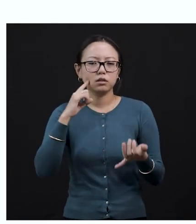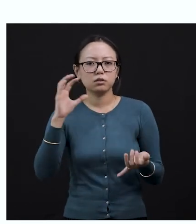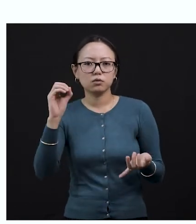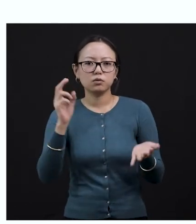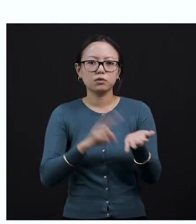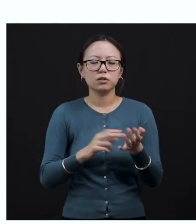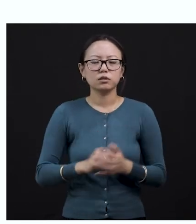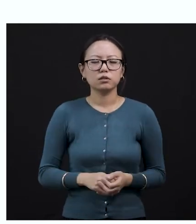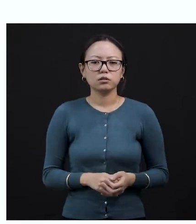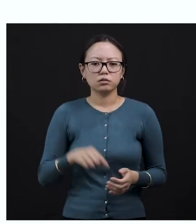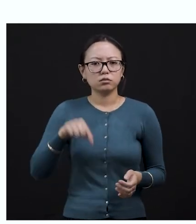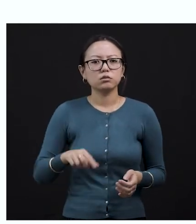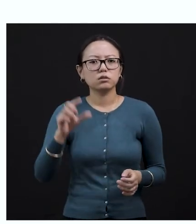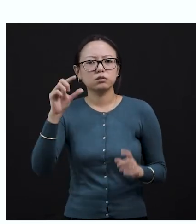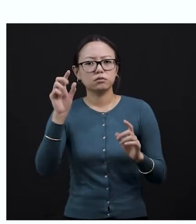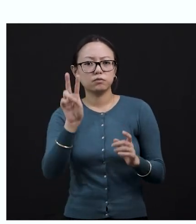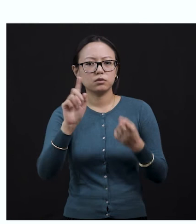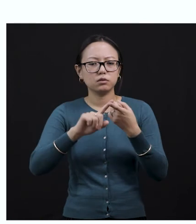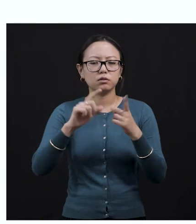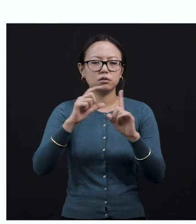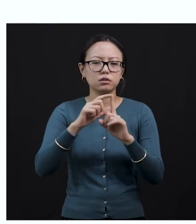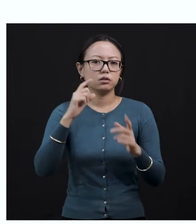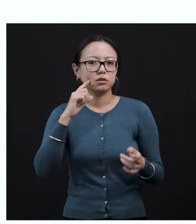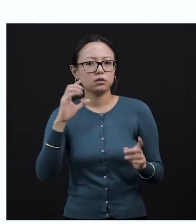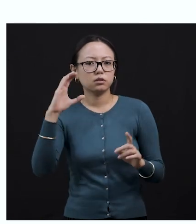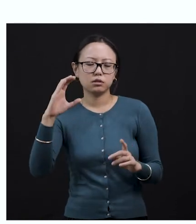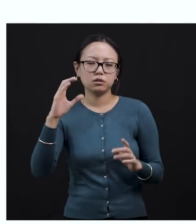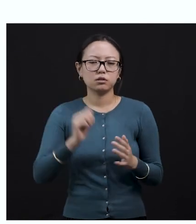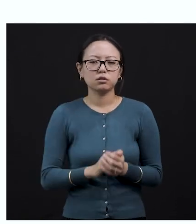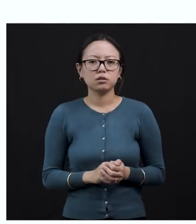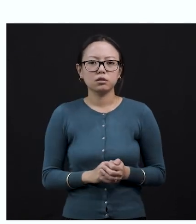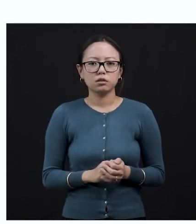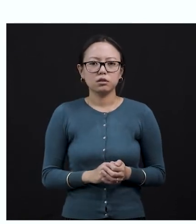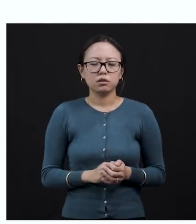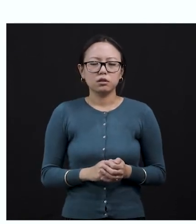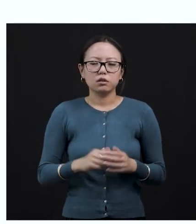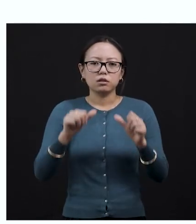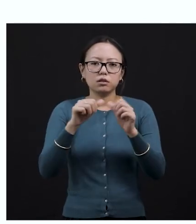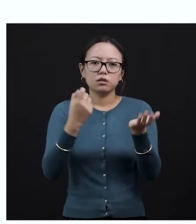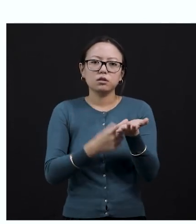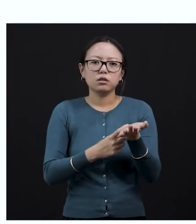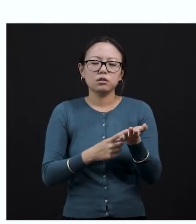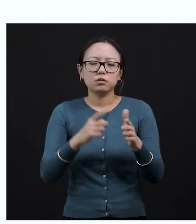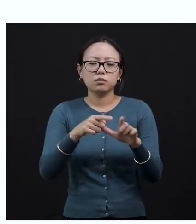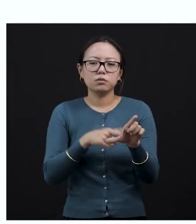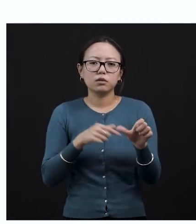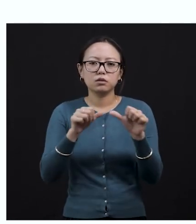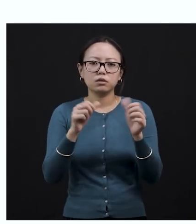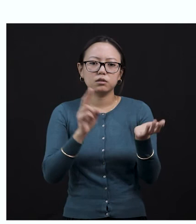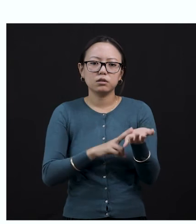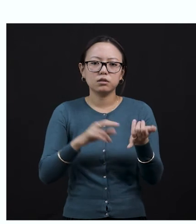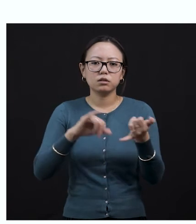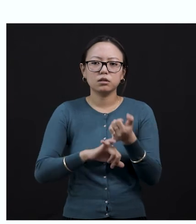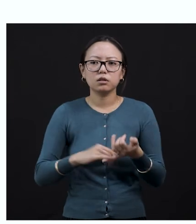started from the Aryans. The Aryans are believed to have migrated, to have come from Central